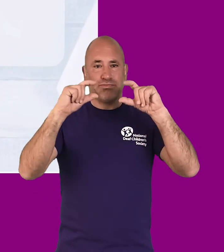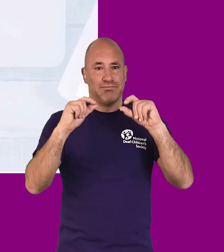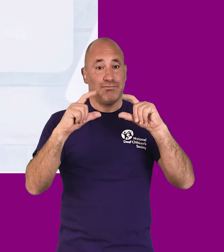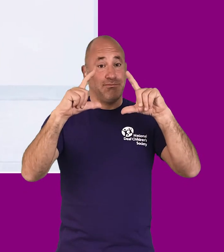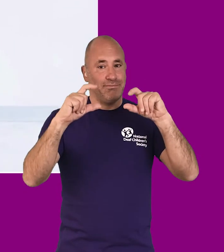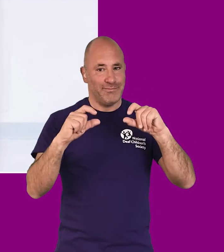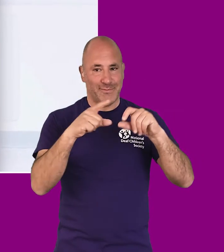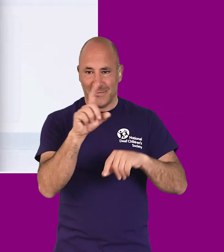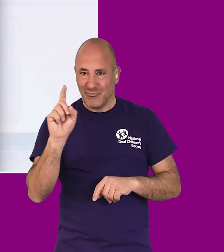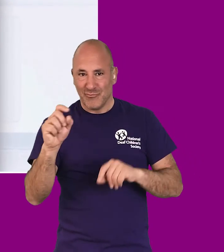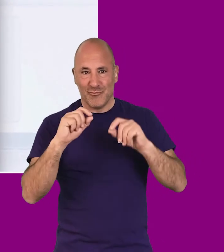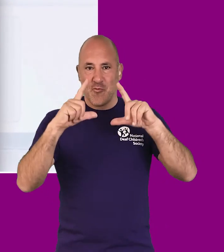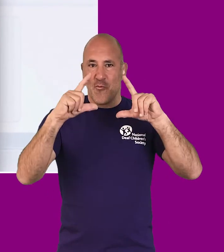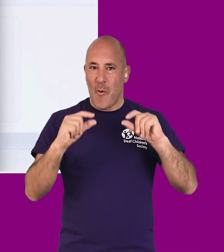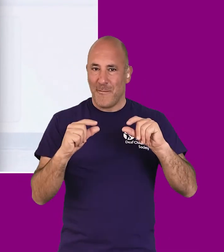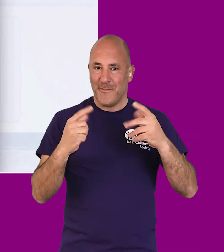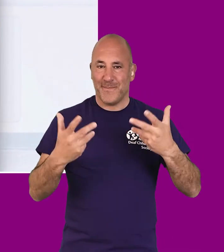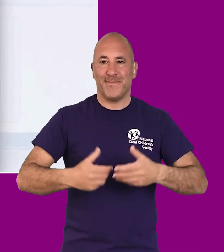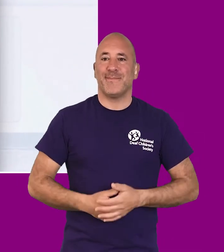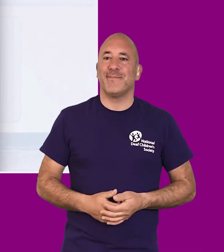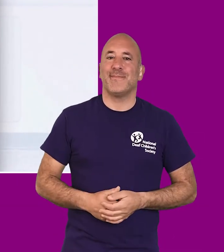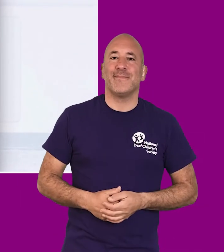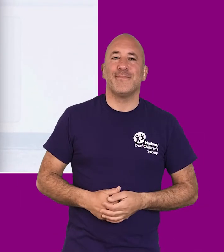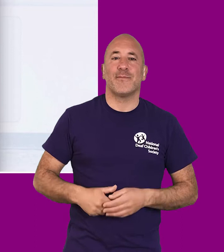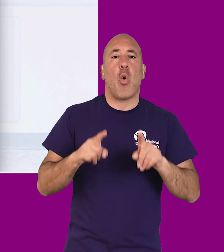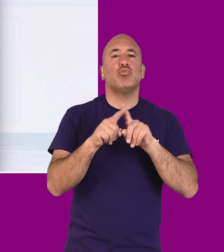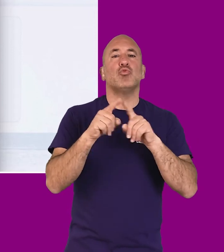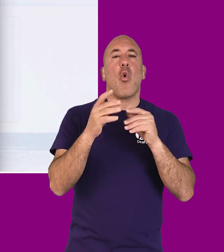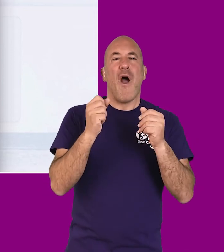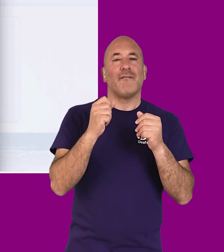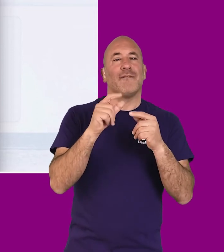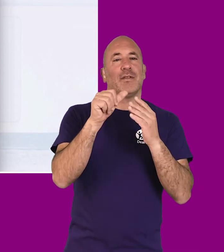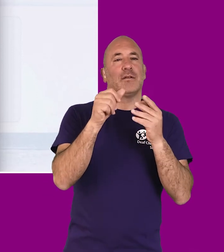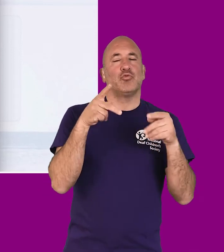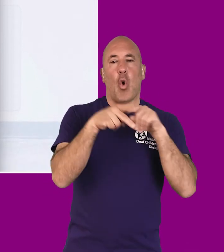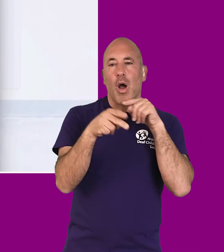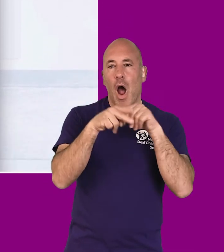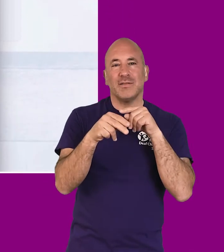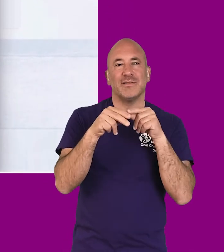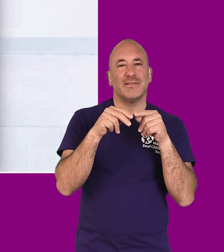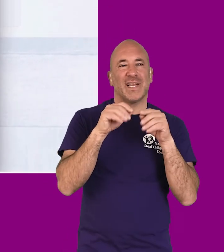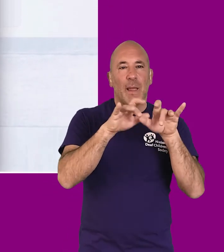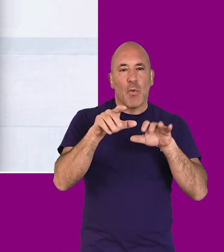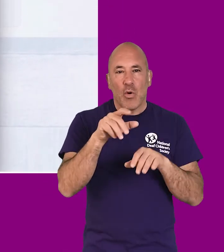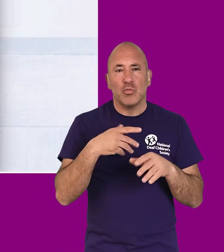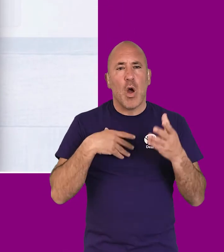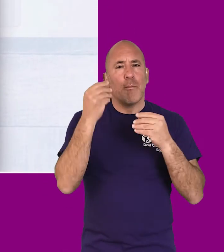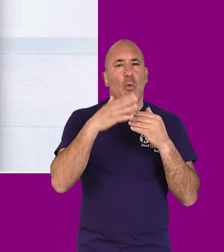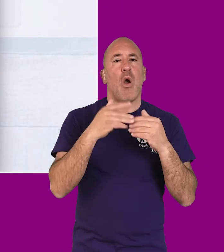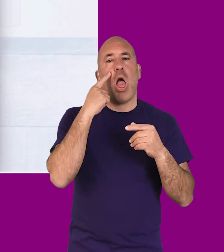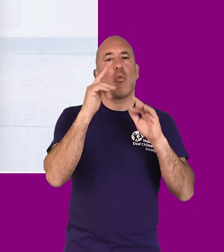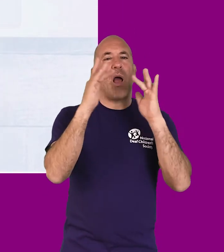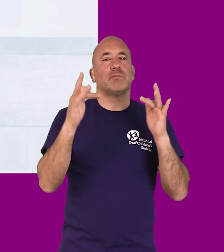of the closed caption font that you will see on your computer. You will also find a list of keyboard shortcuts here. To learn